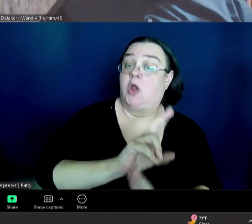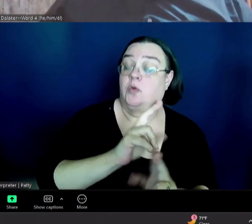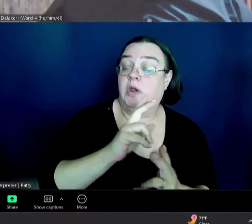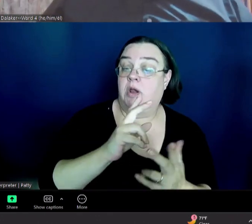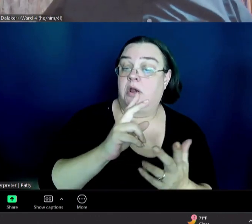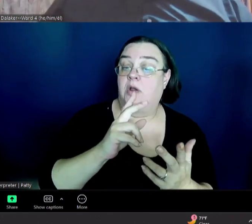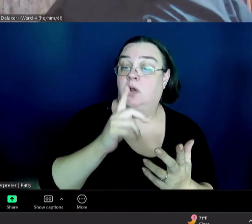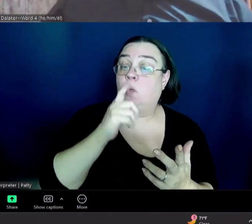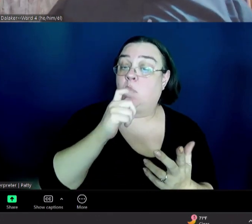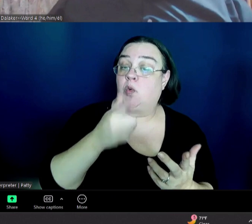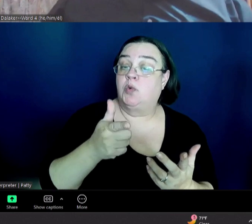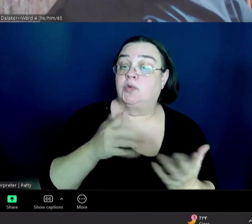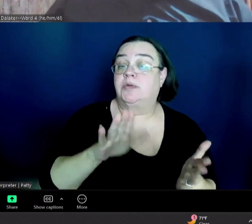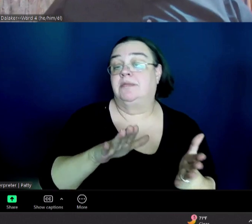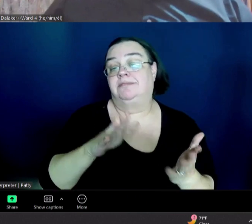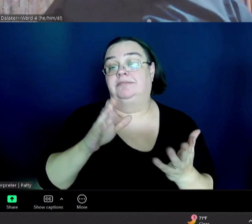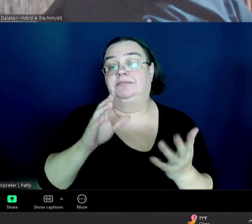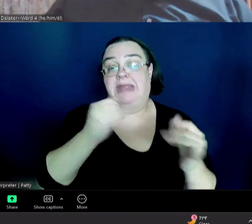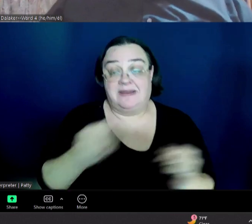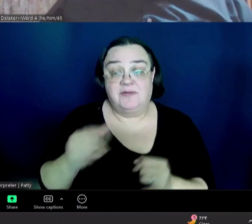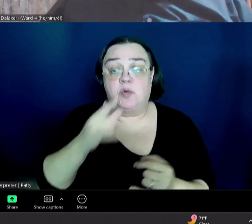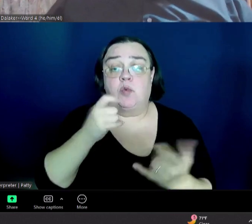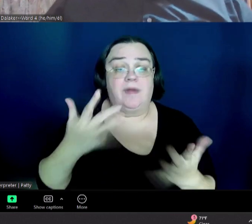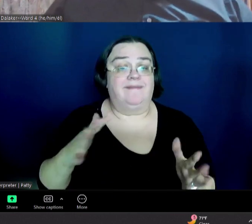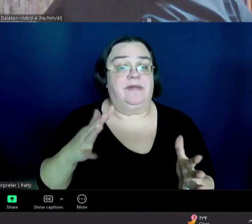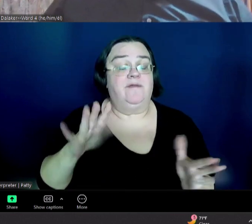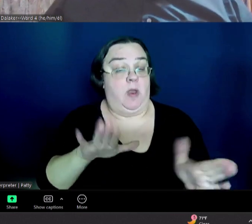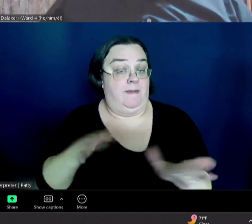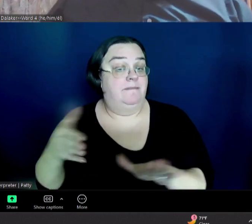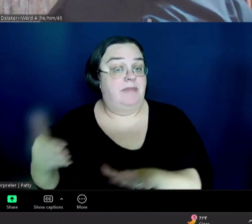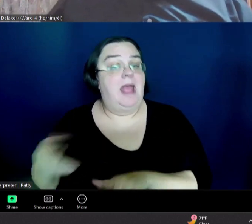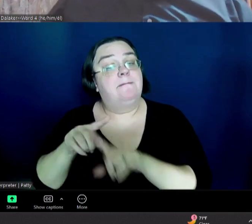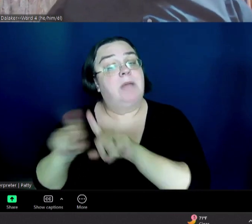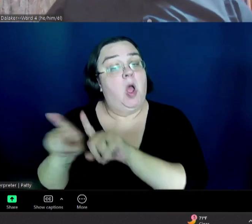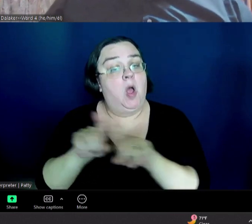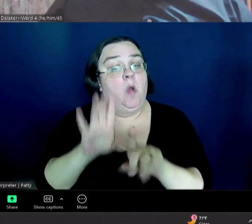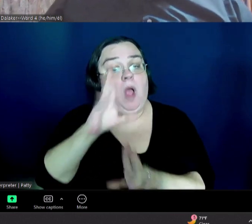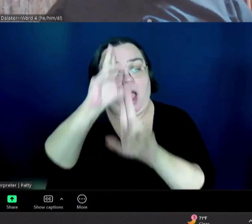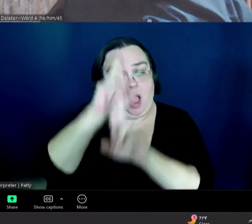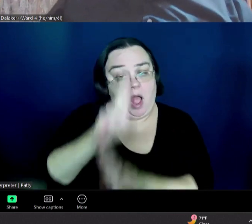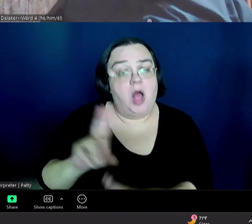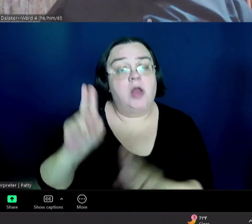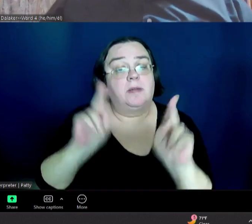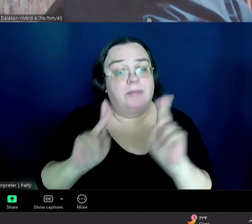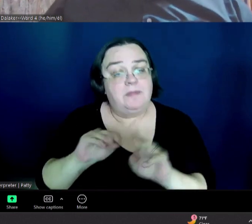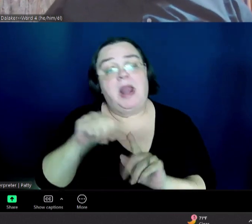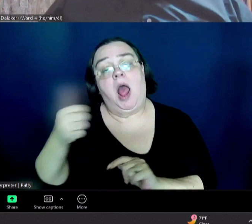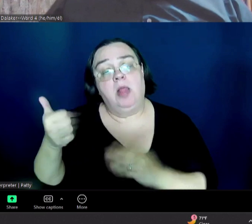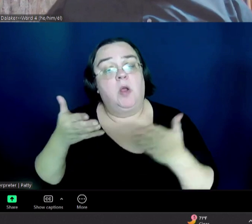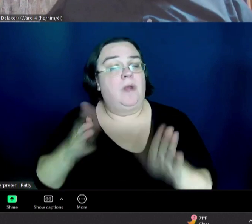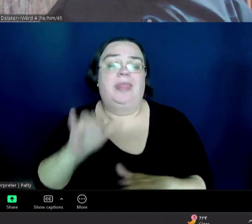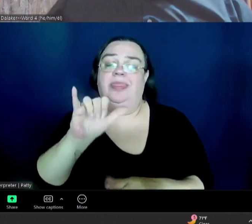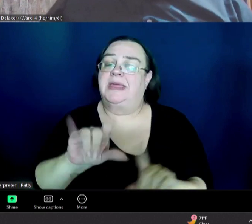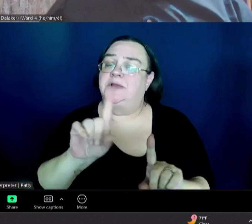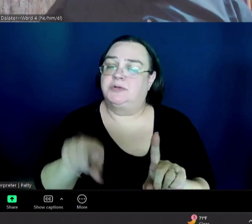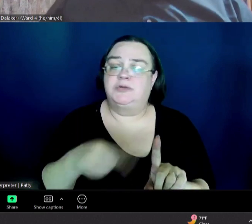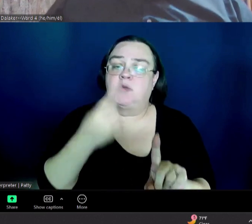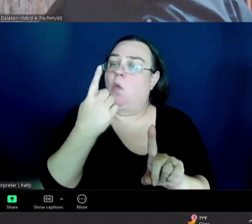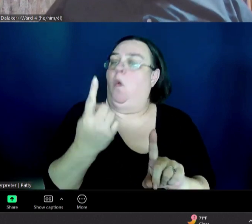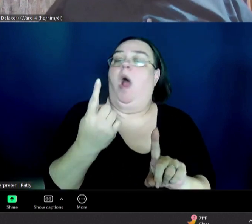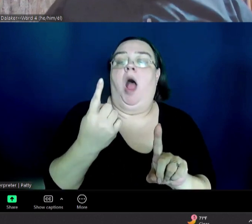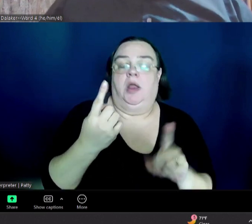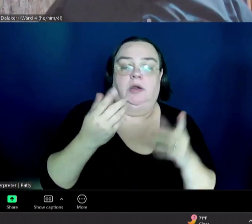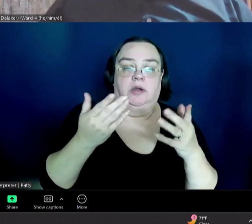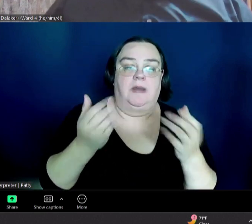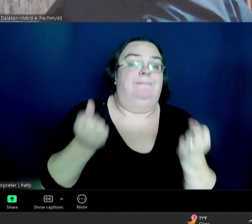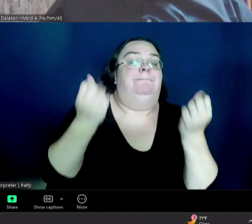fallen individuals, but we will also honor individuals in other forms of fashion. So this is just one of many expressions in